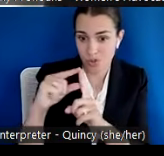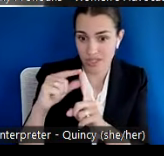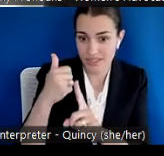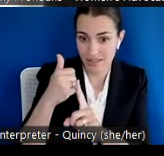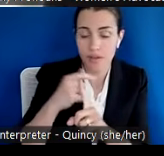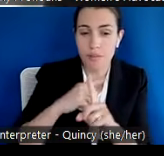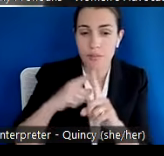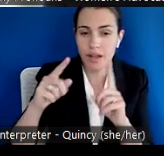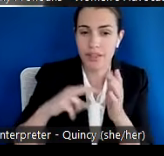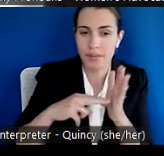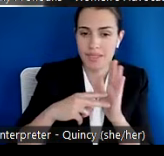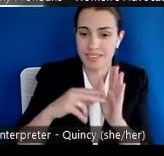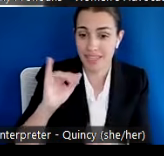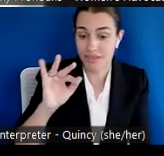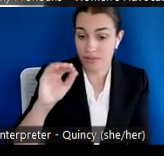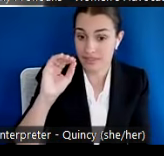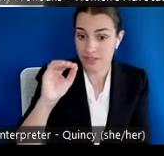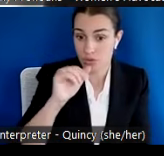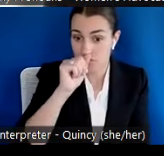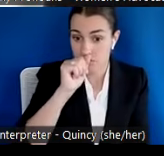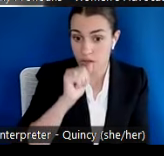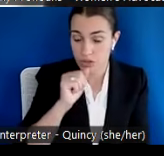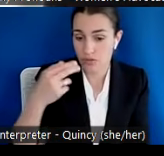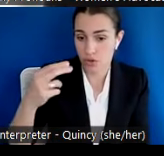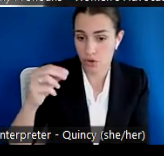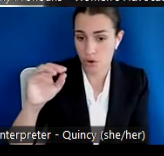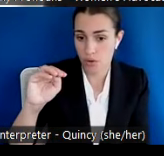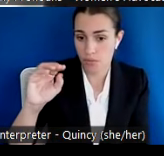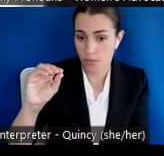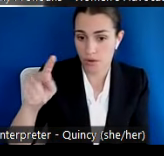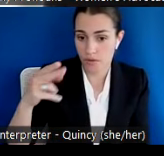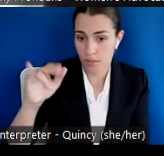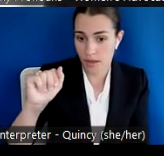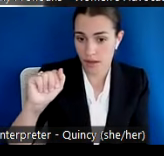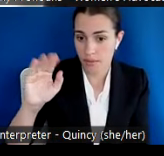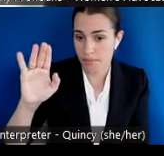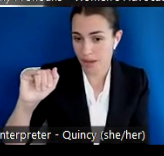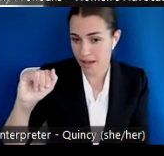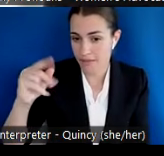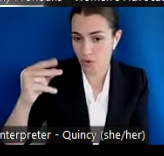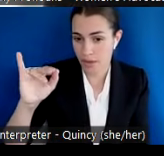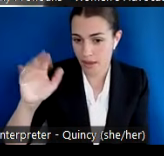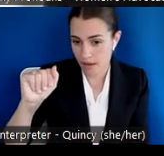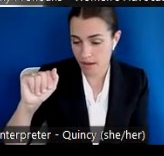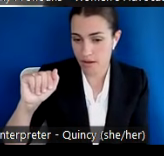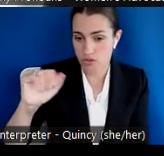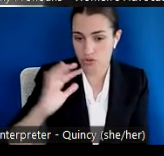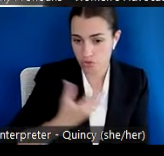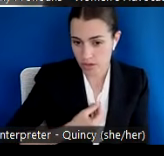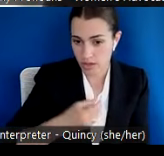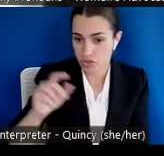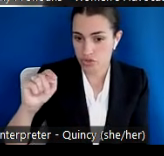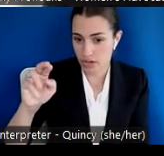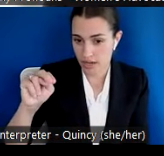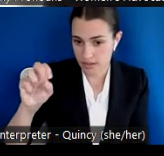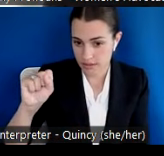with, zero tolerance for homophobia, biphobia, transphobia, it's really important to have that as a